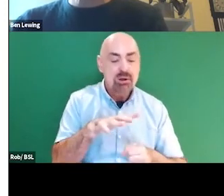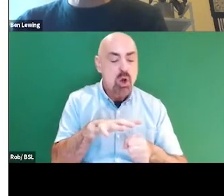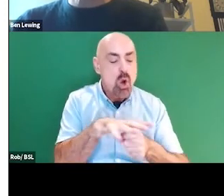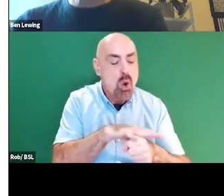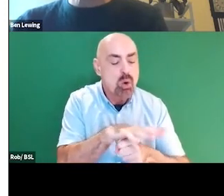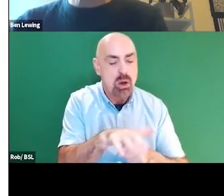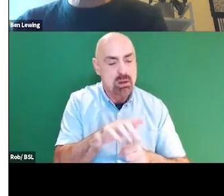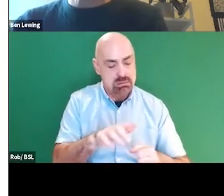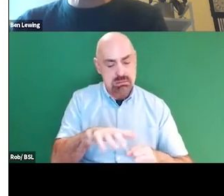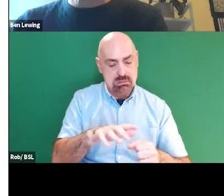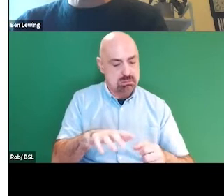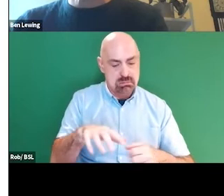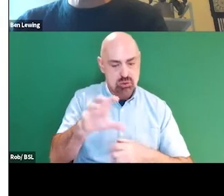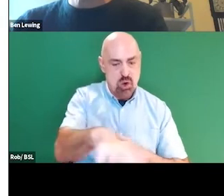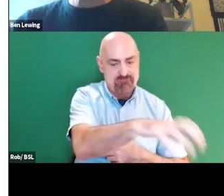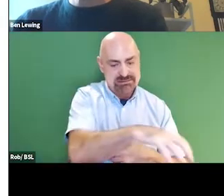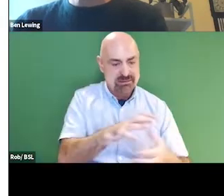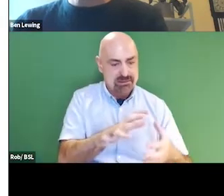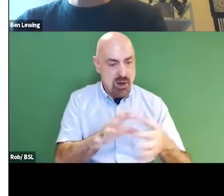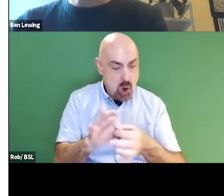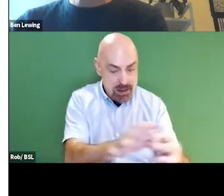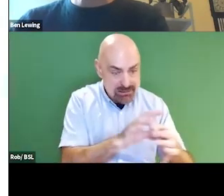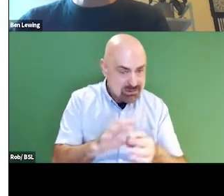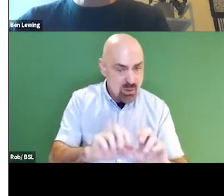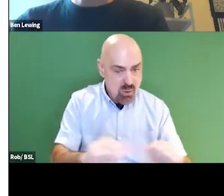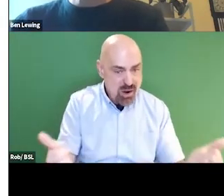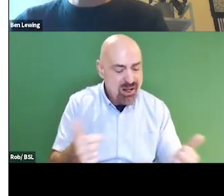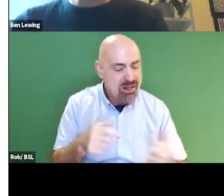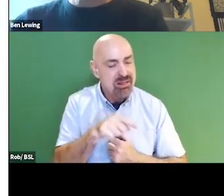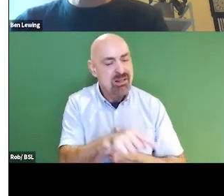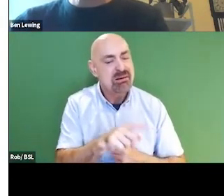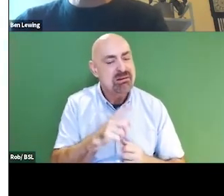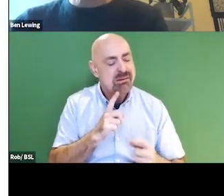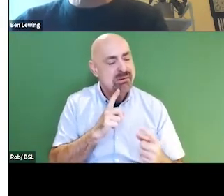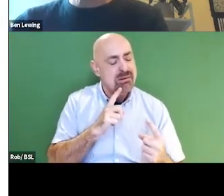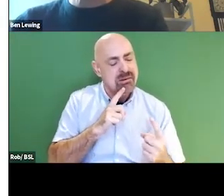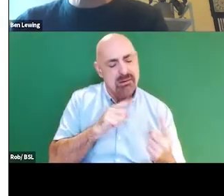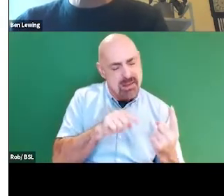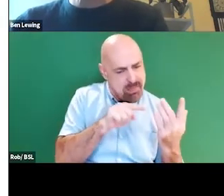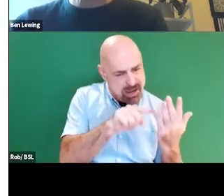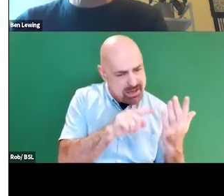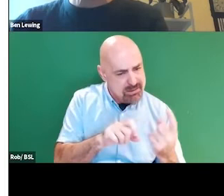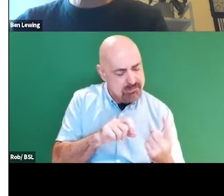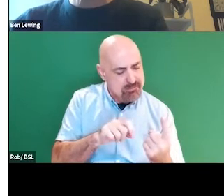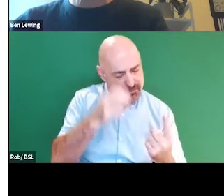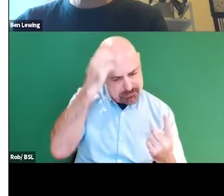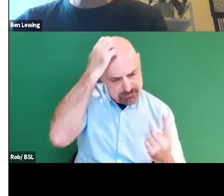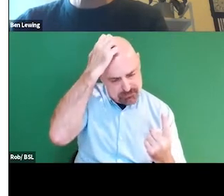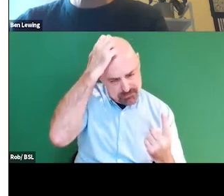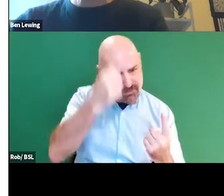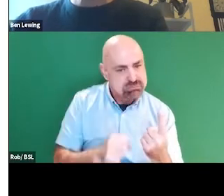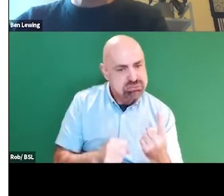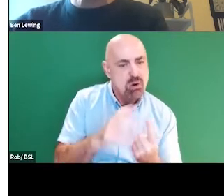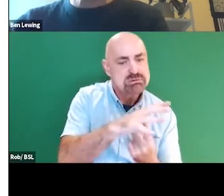are with each other in how they support families, and how far the local arrangements prioritize relationships and family